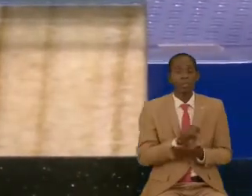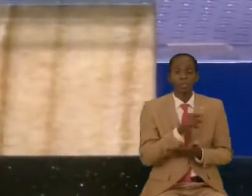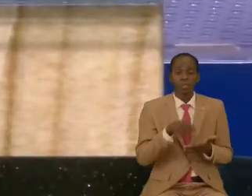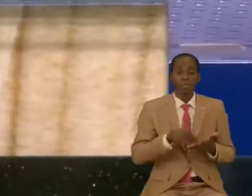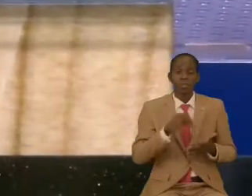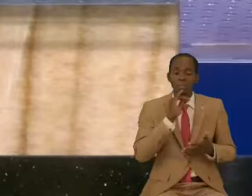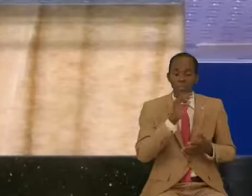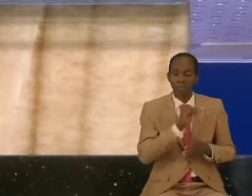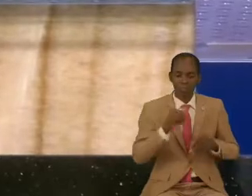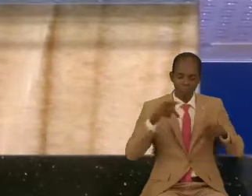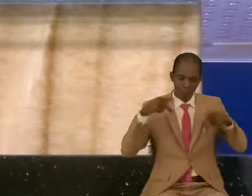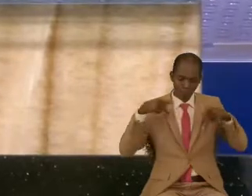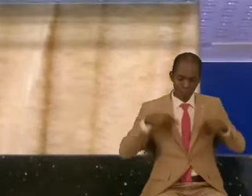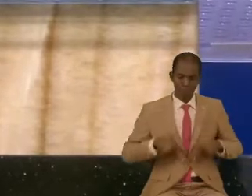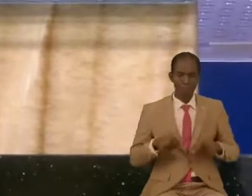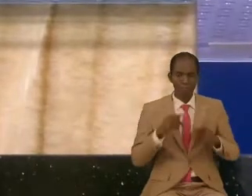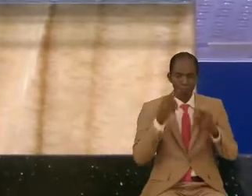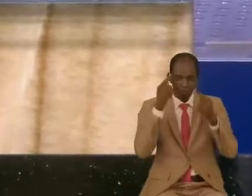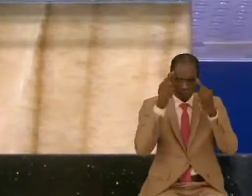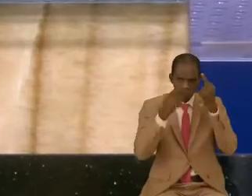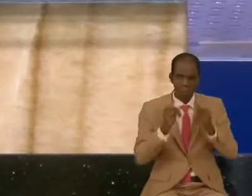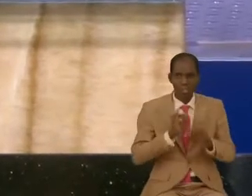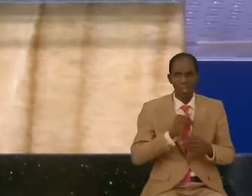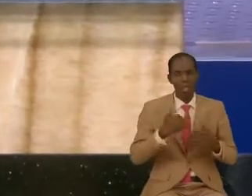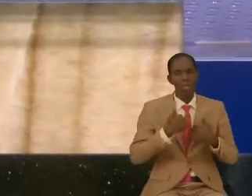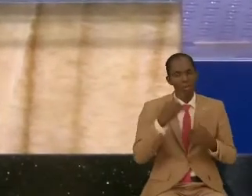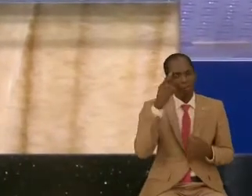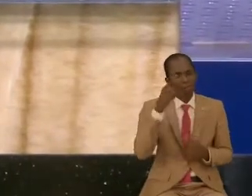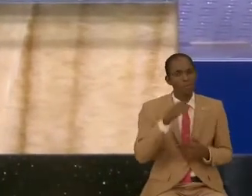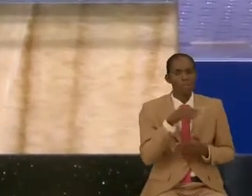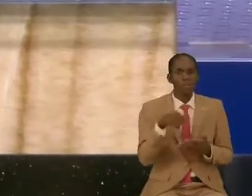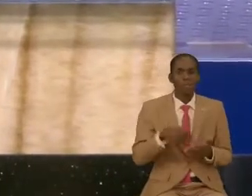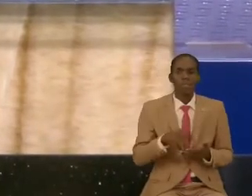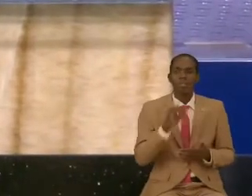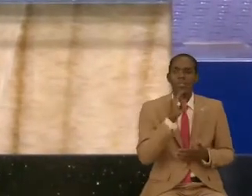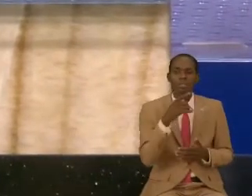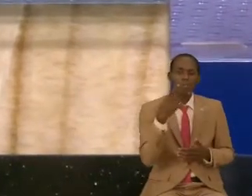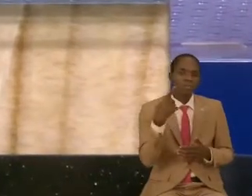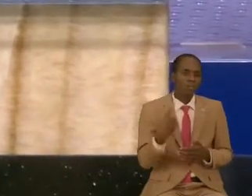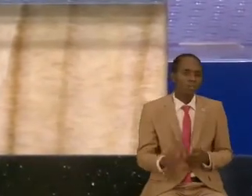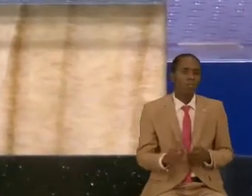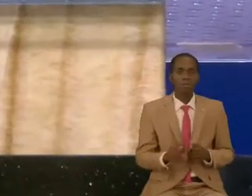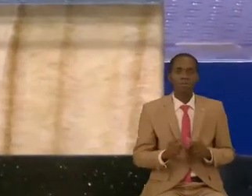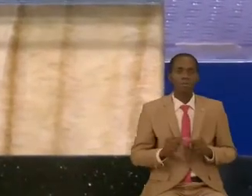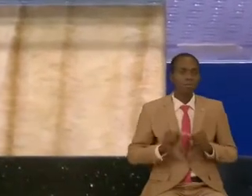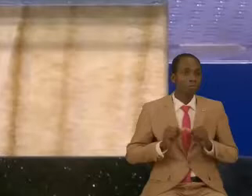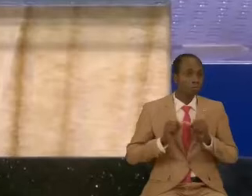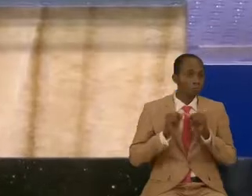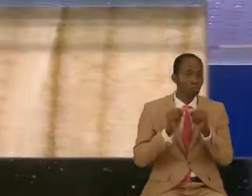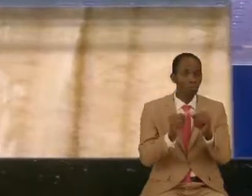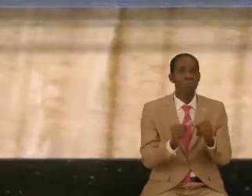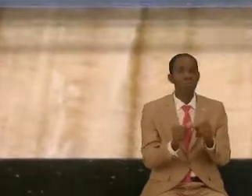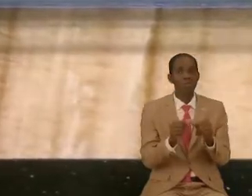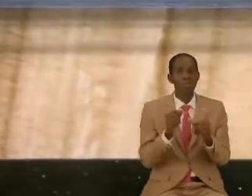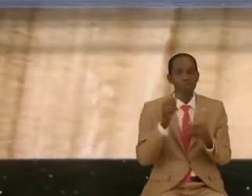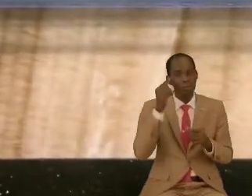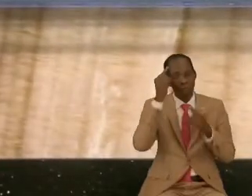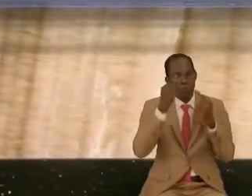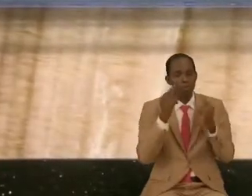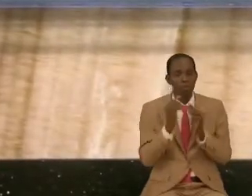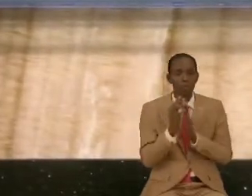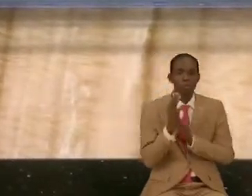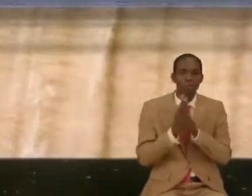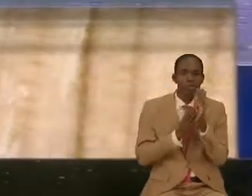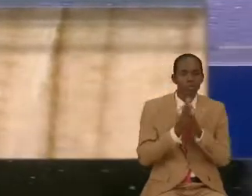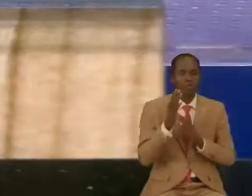personal concern I have for you. This is the fervent concern I have for you, because